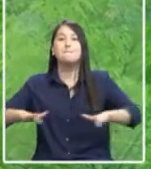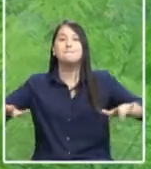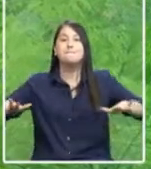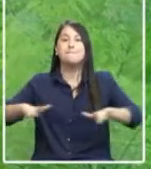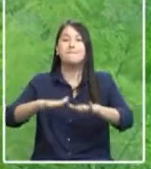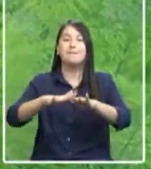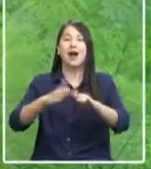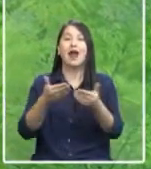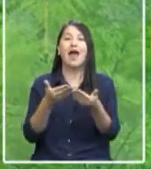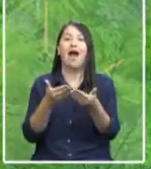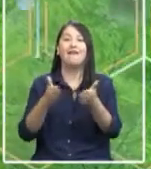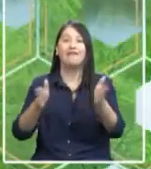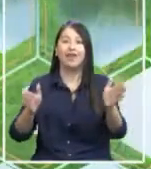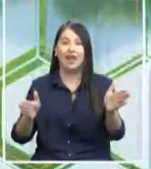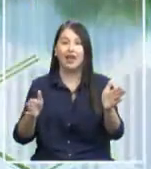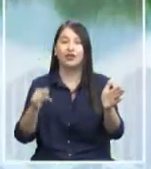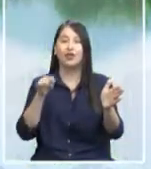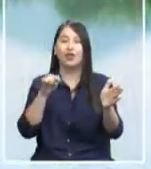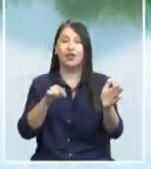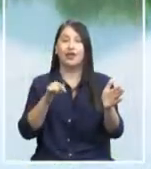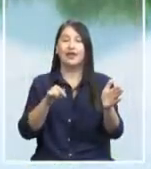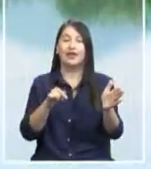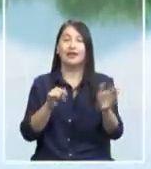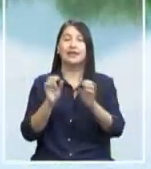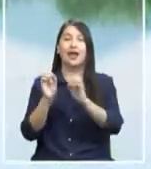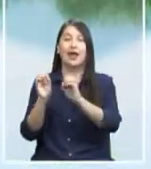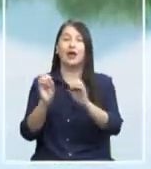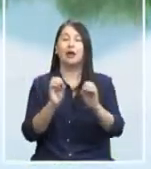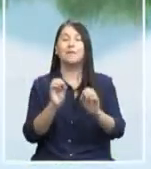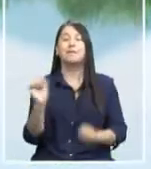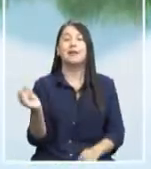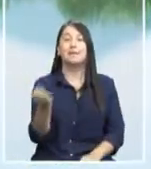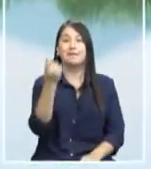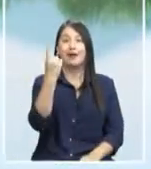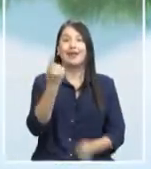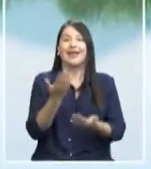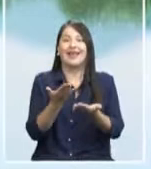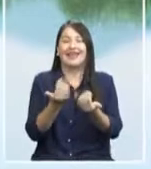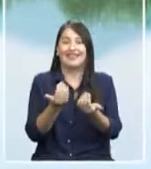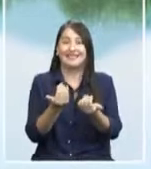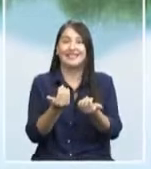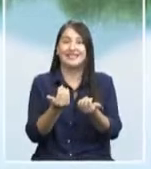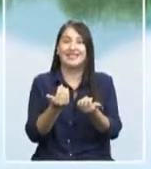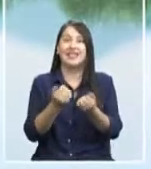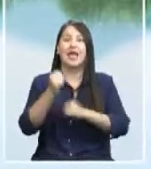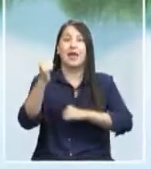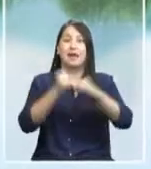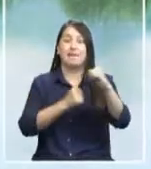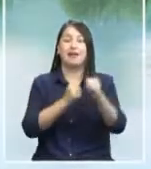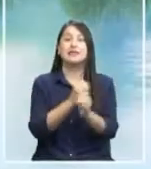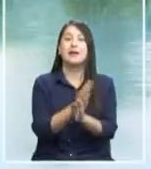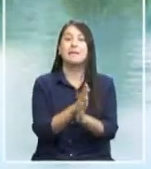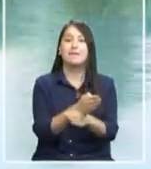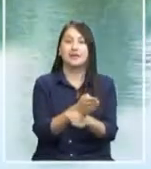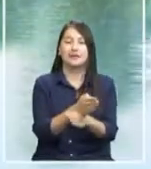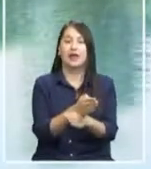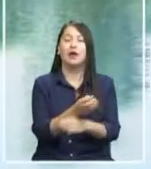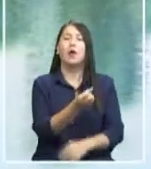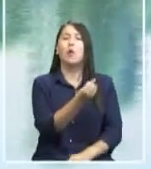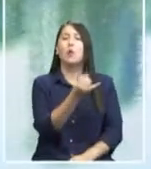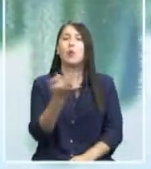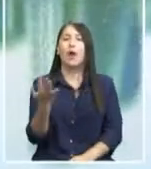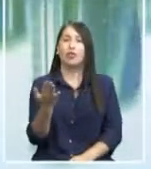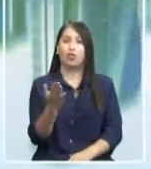by fisheries. In other words, how much of the catch that is made depends how much it